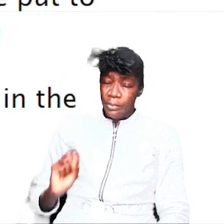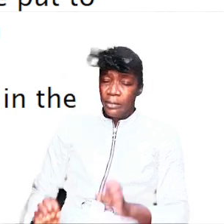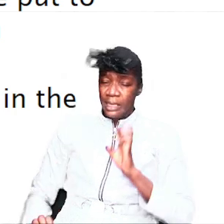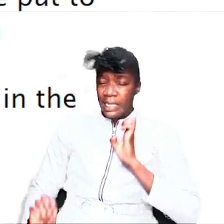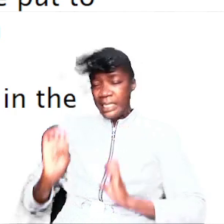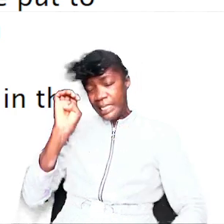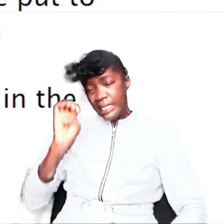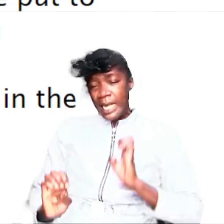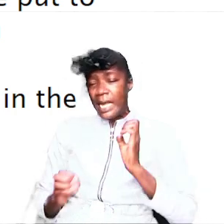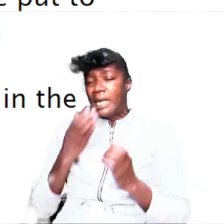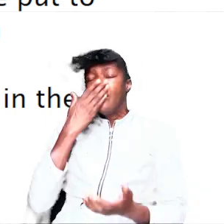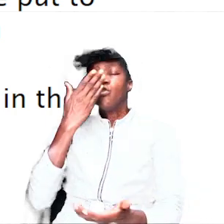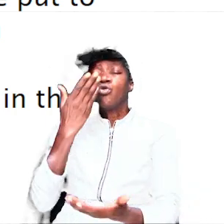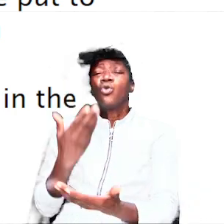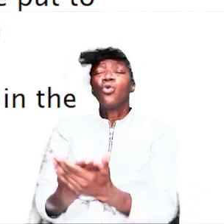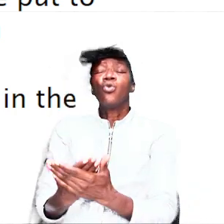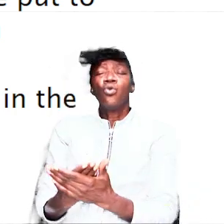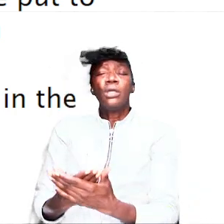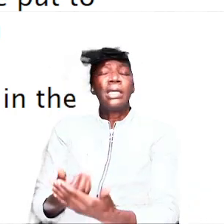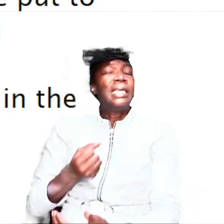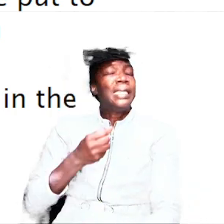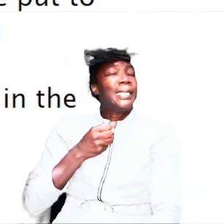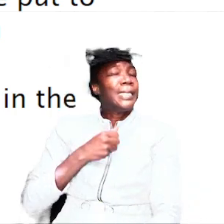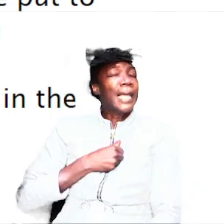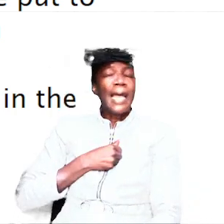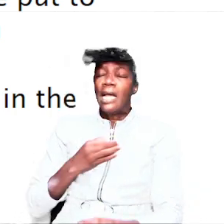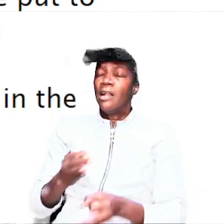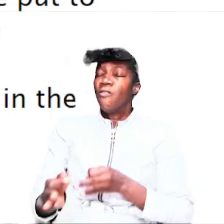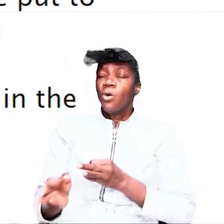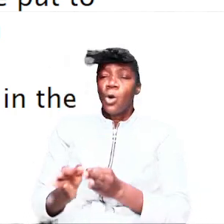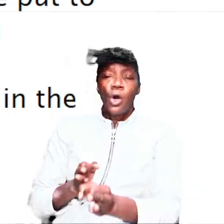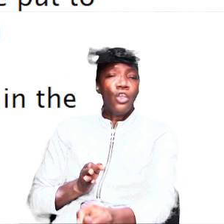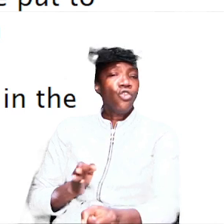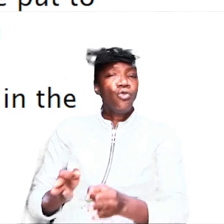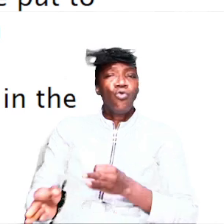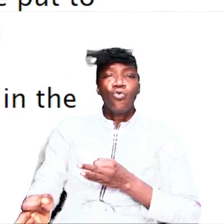good self-control.